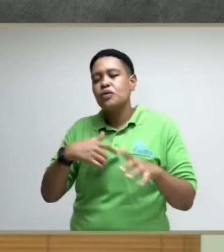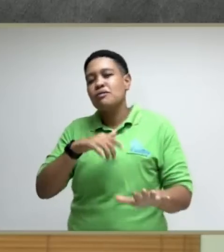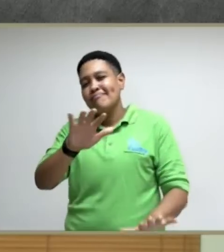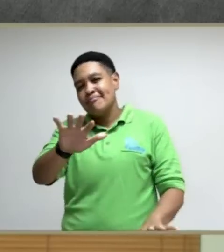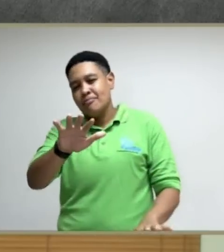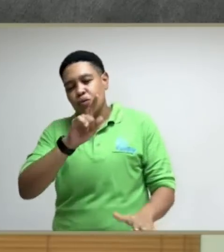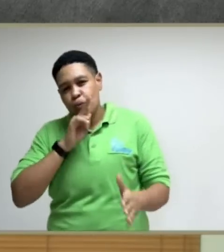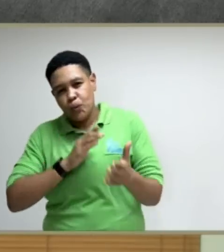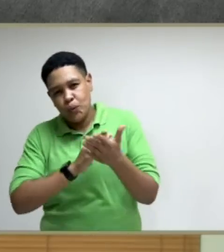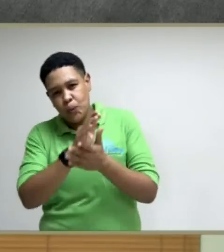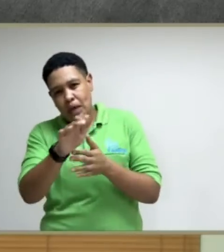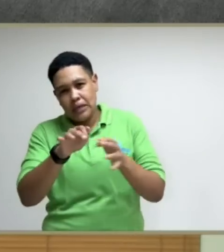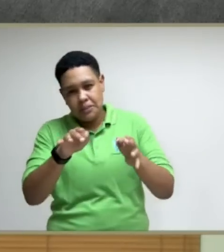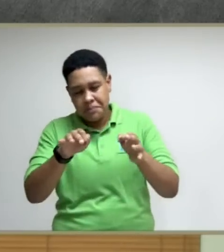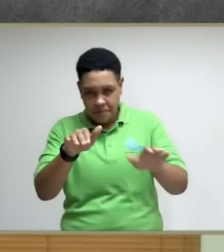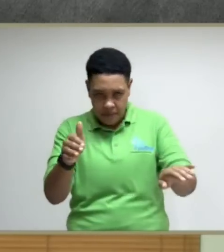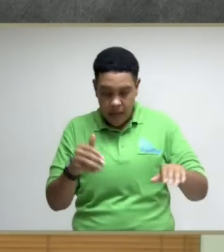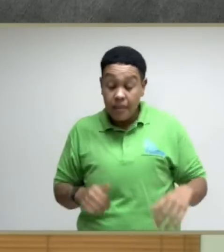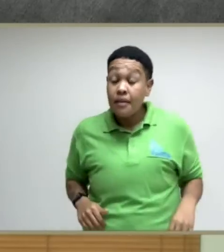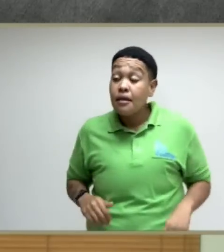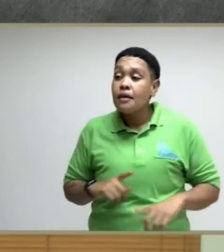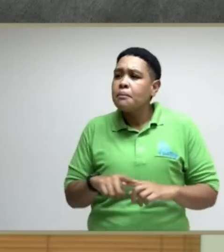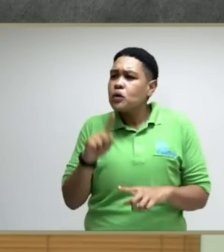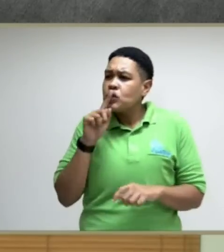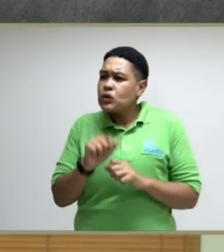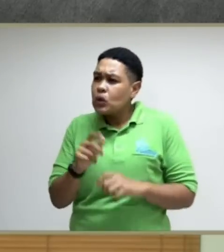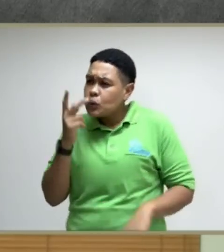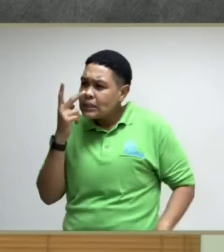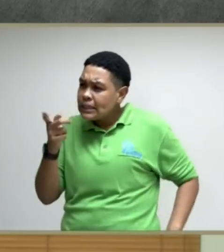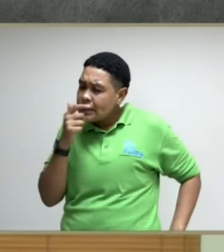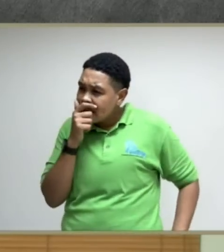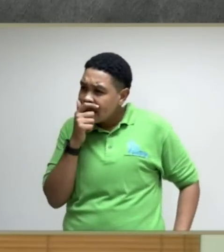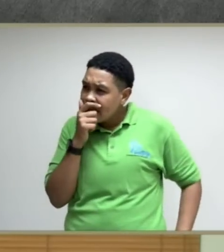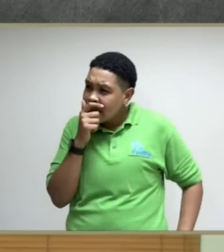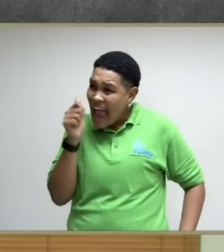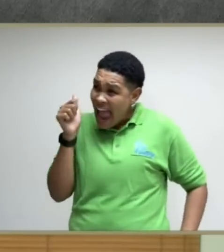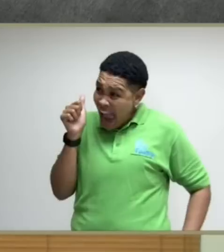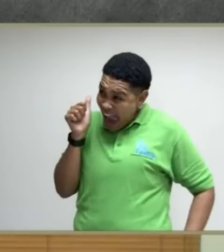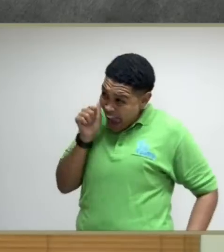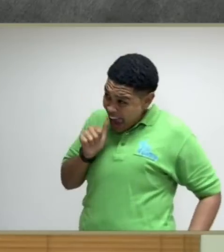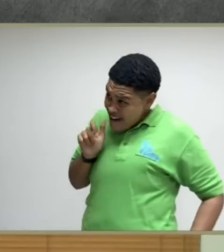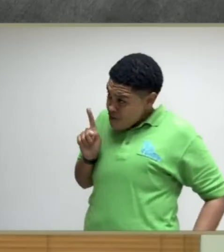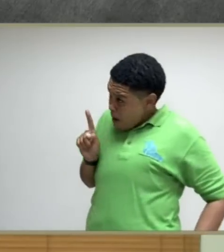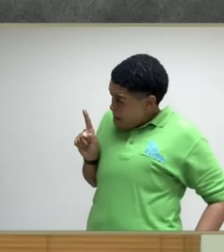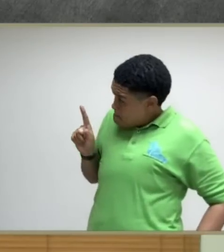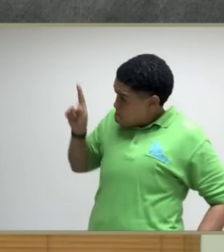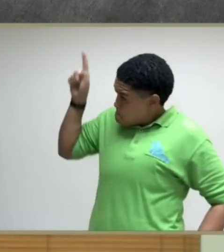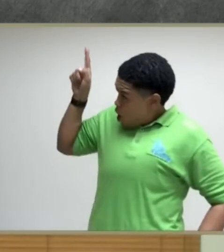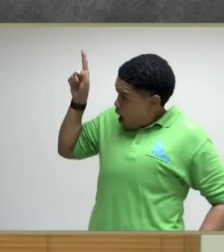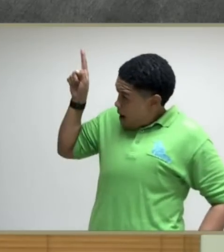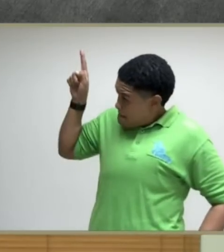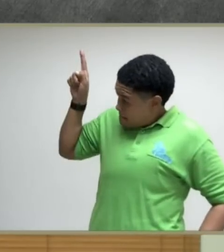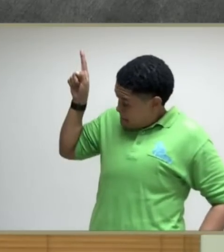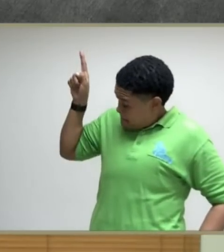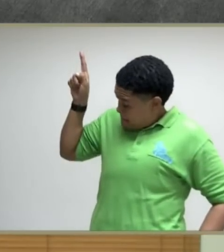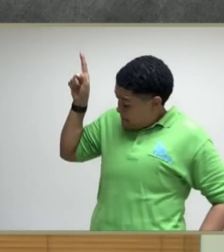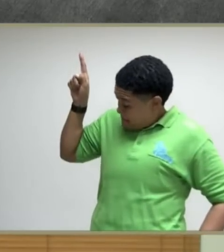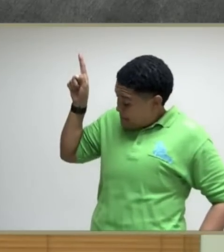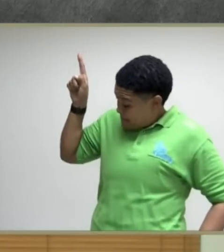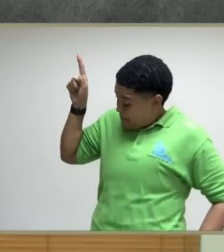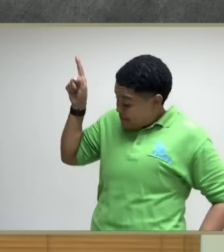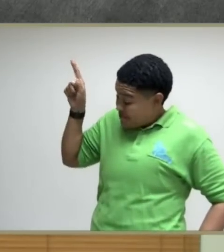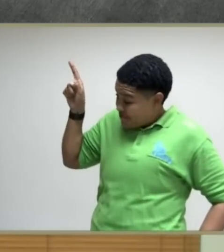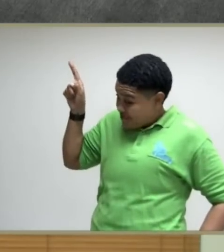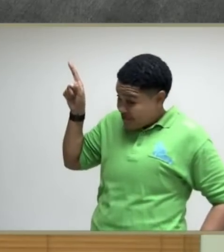go through this. But certainly you can see that with every surge, we have had an increase in the